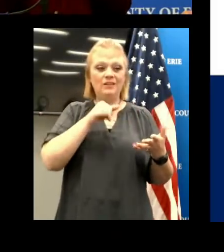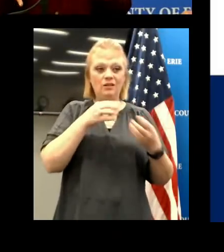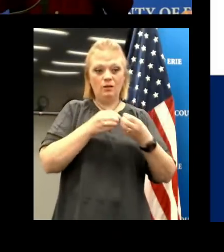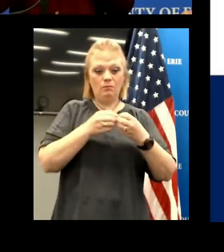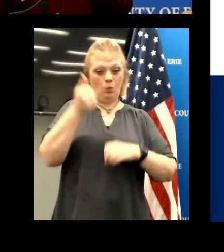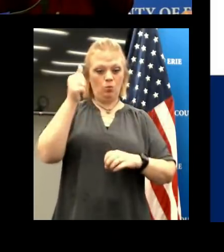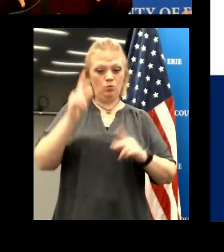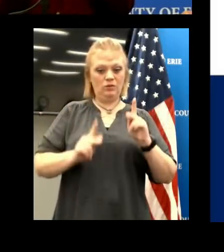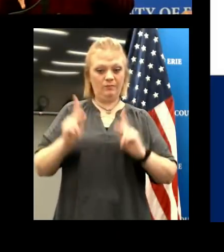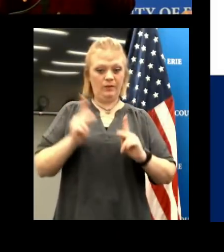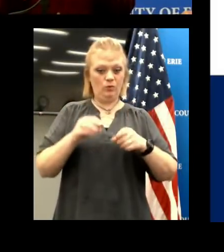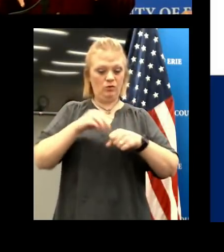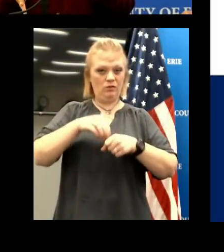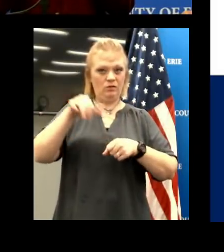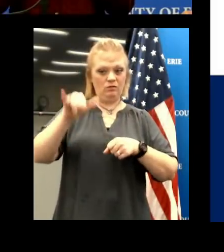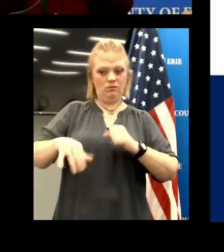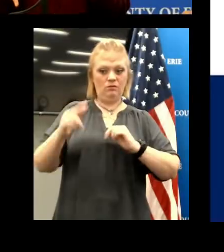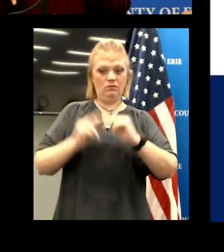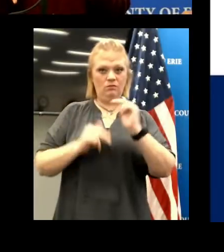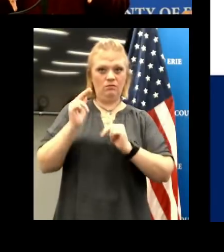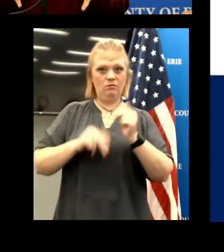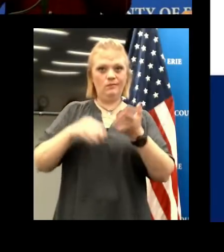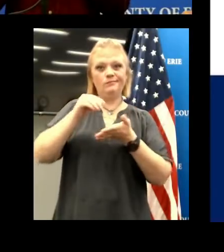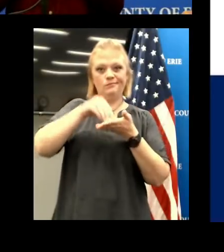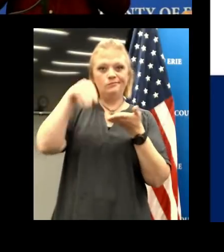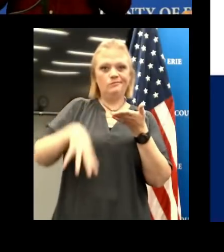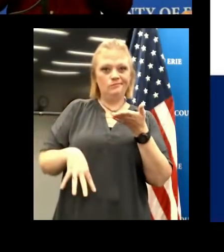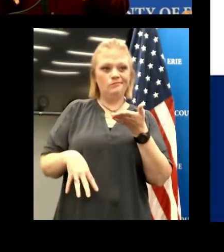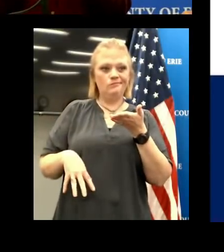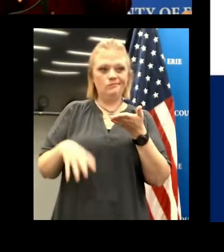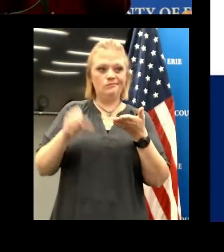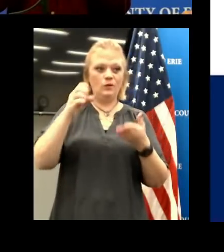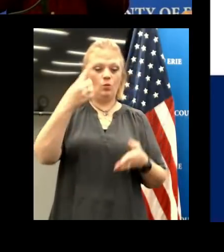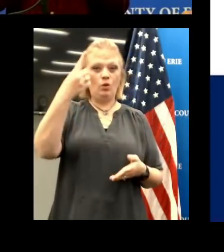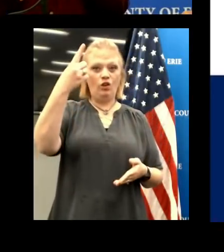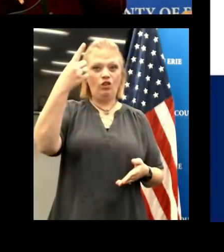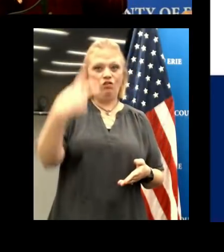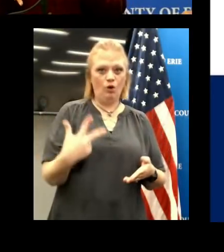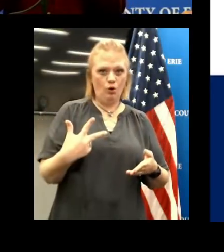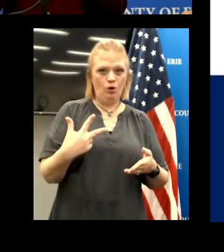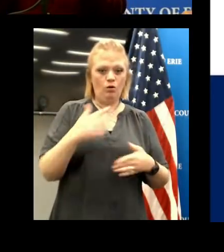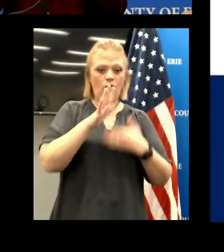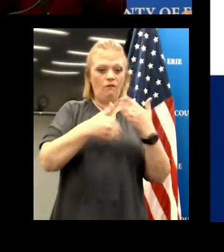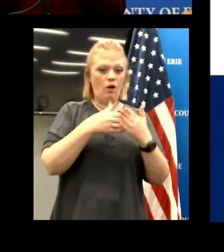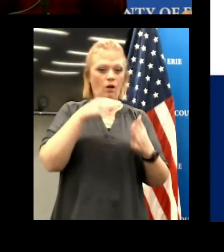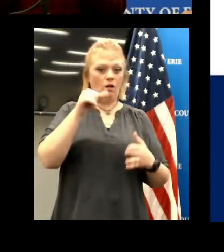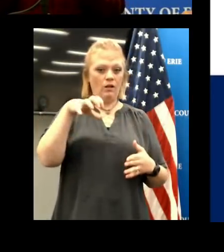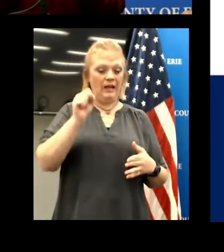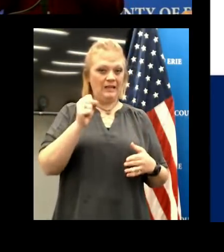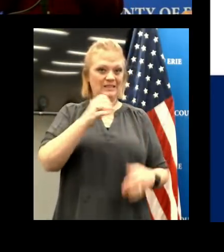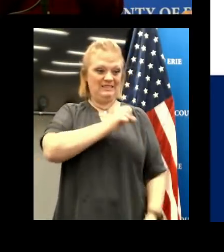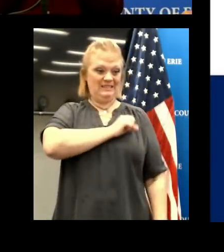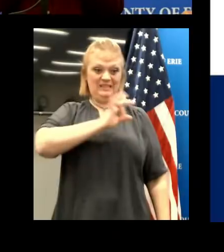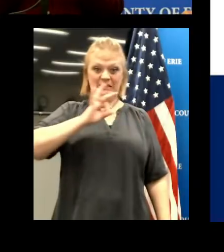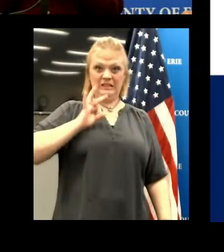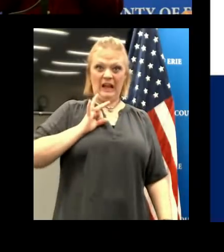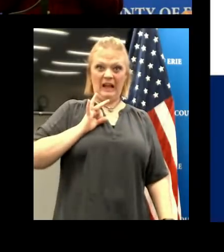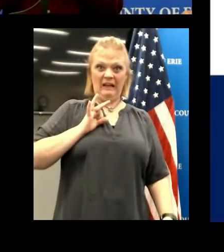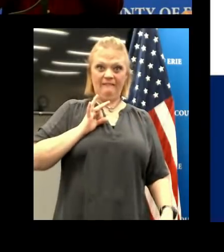of people who are in that building are students. So a third of the cases of being staff